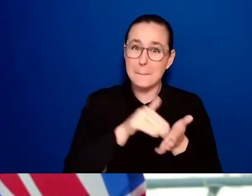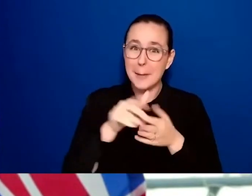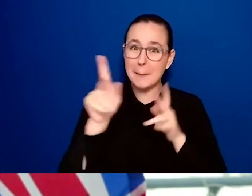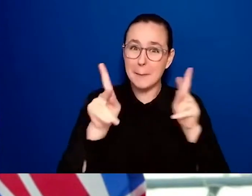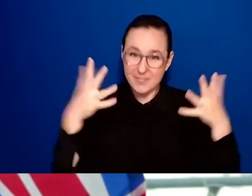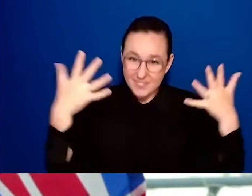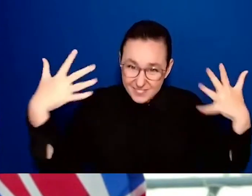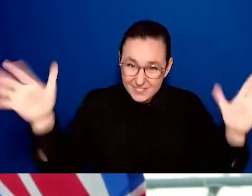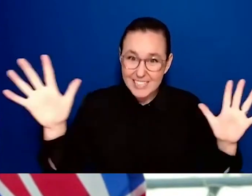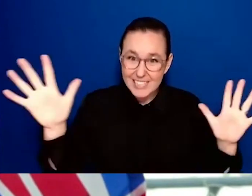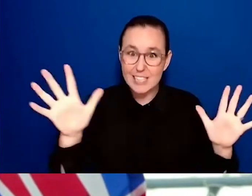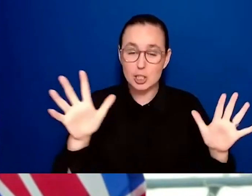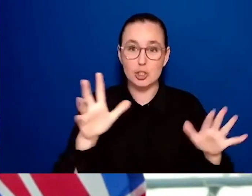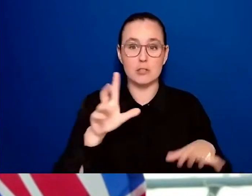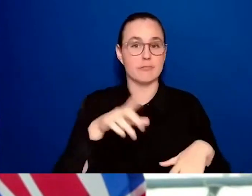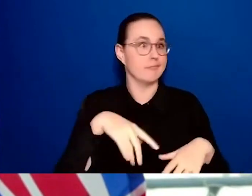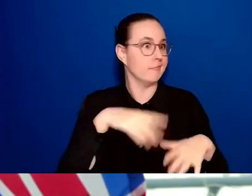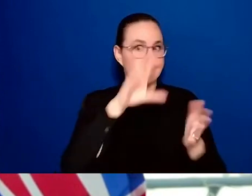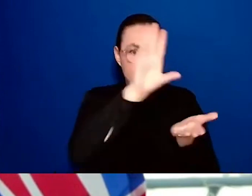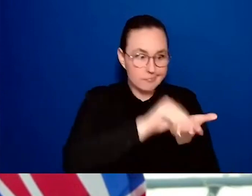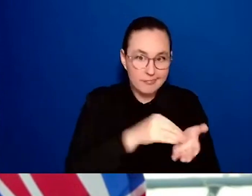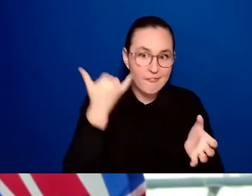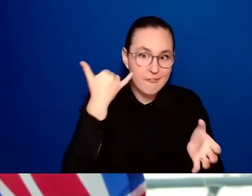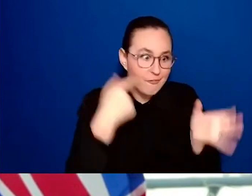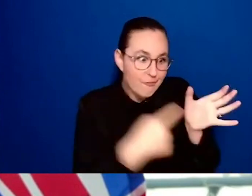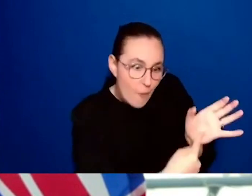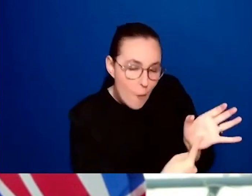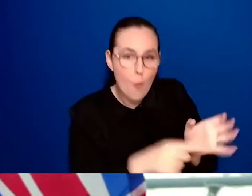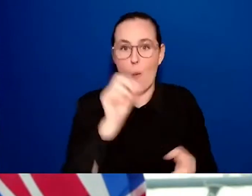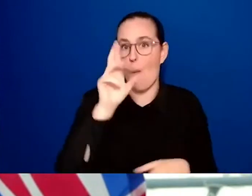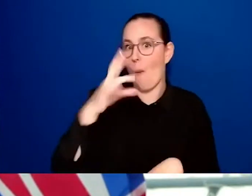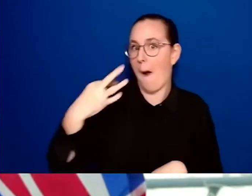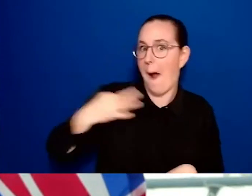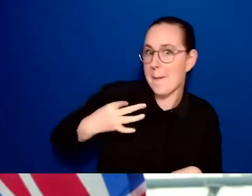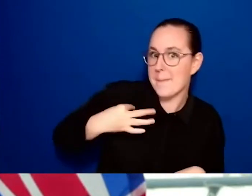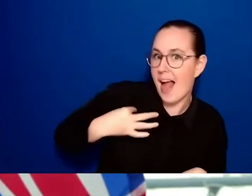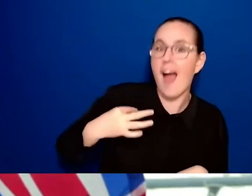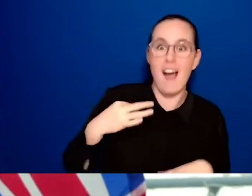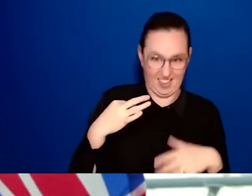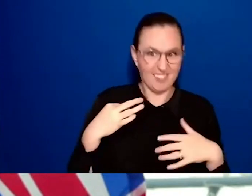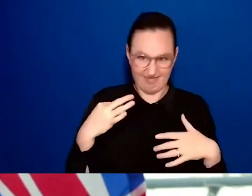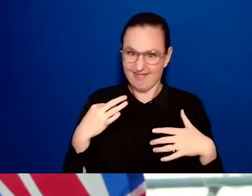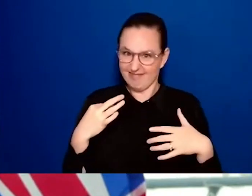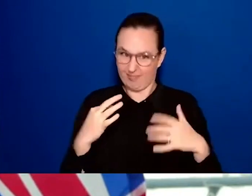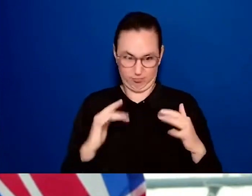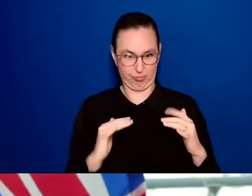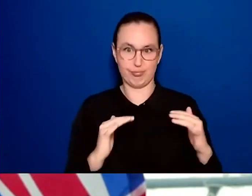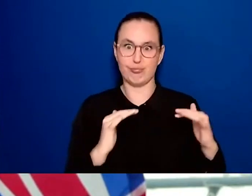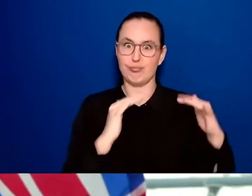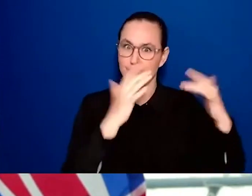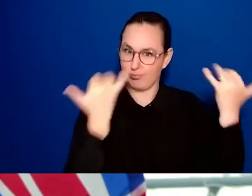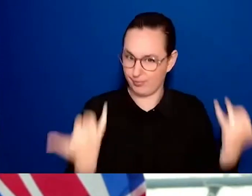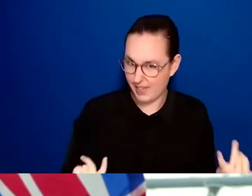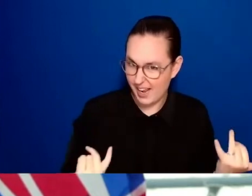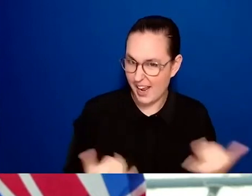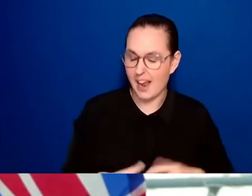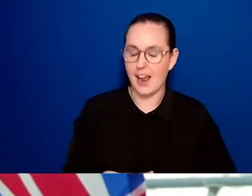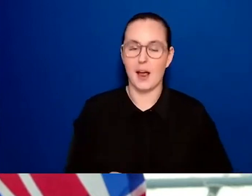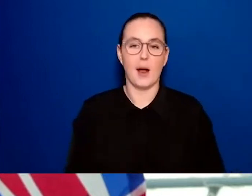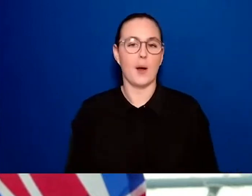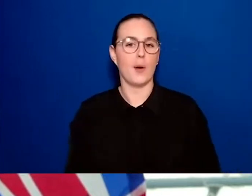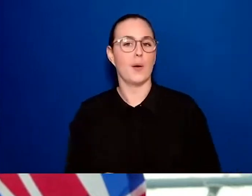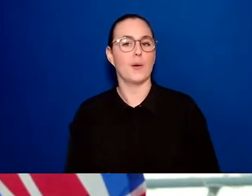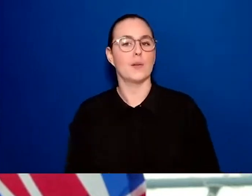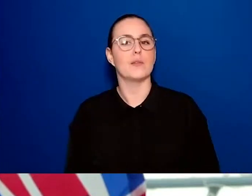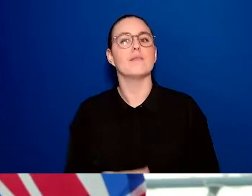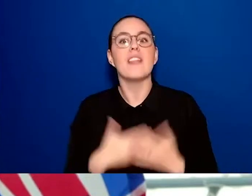to doing your part to keeping our province safe and to keeping those important functions open, those jobs going. If you